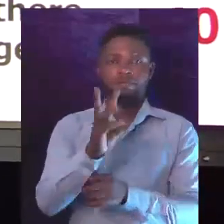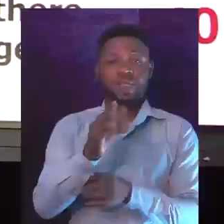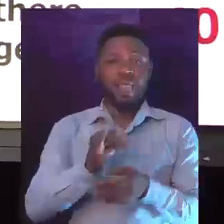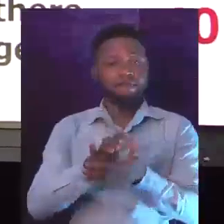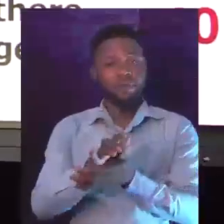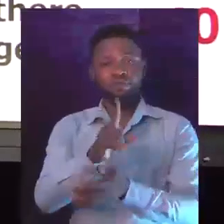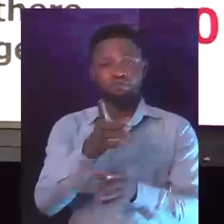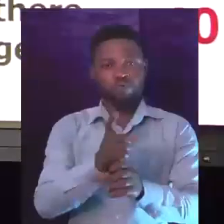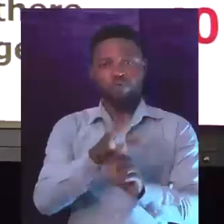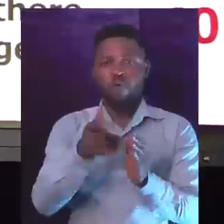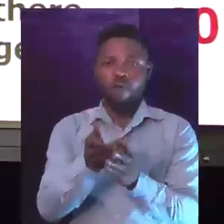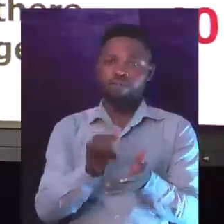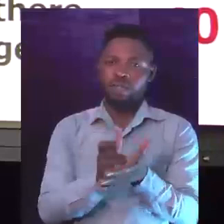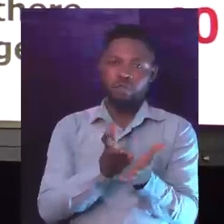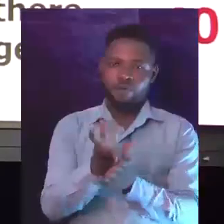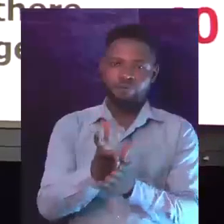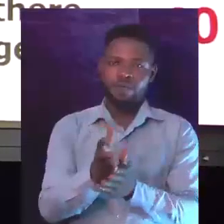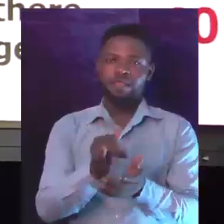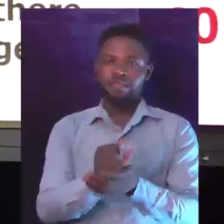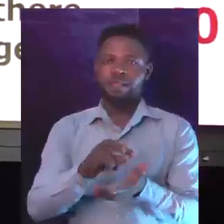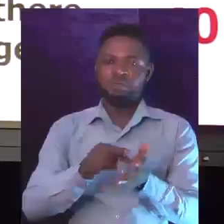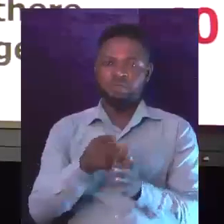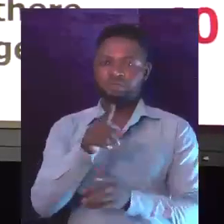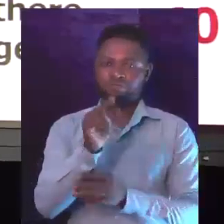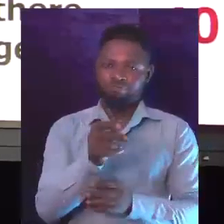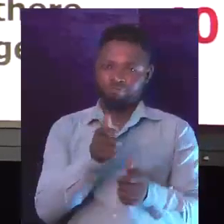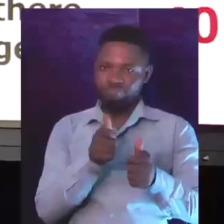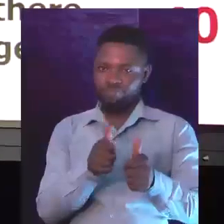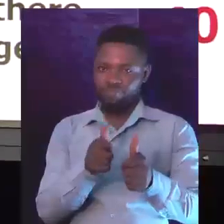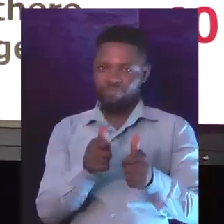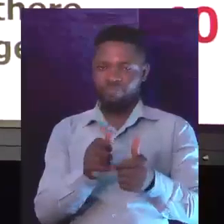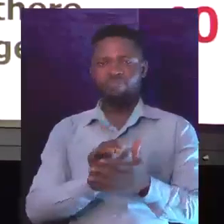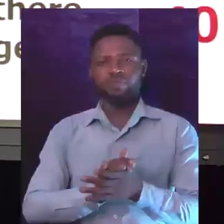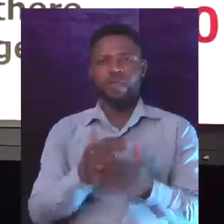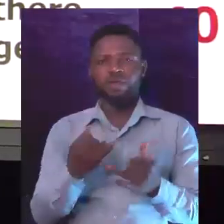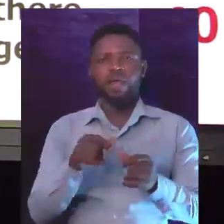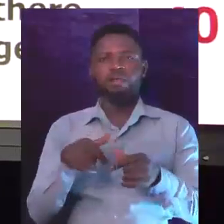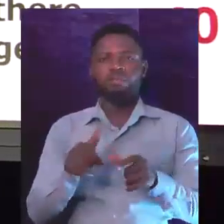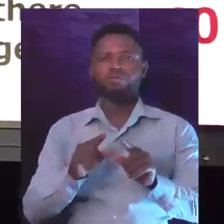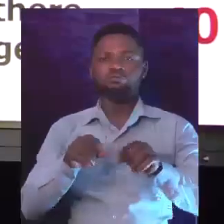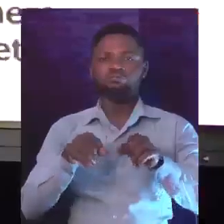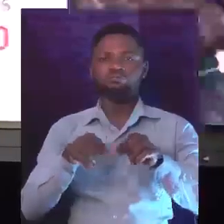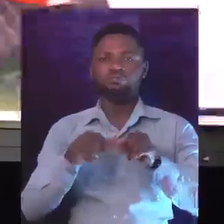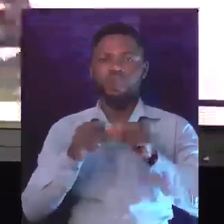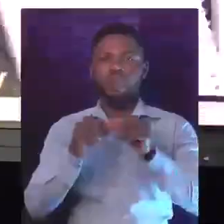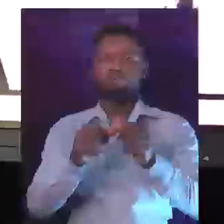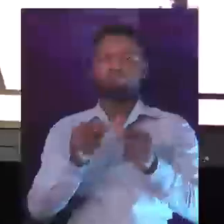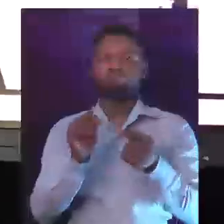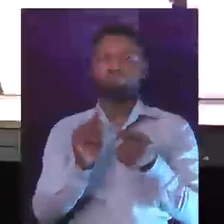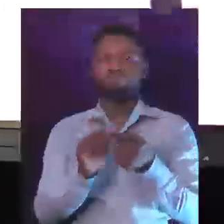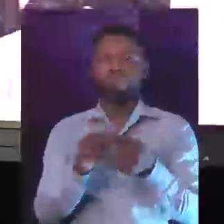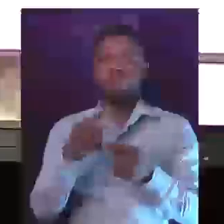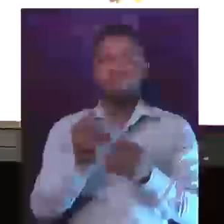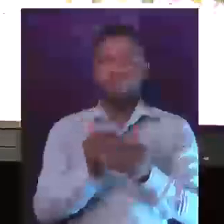making 16. I believe you got all that correctly. That means that you deserve a chair. Now let's move on